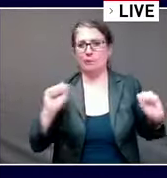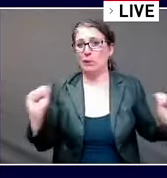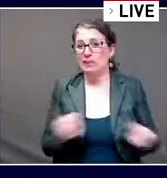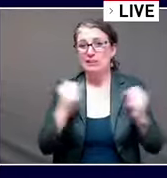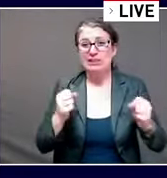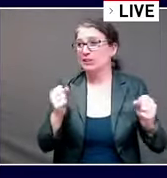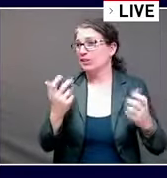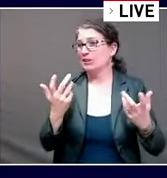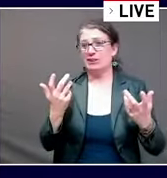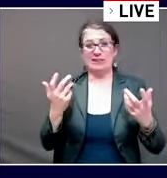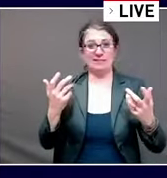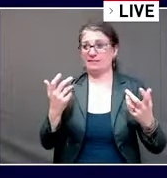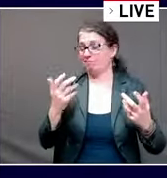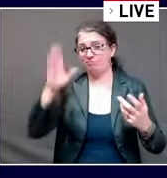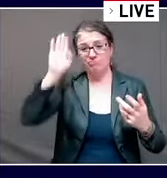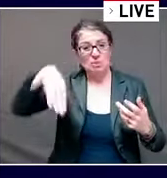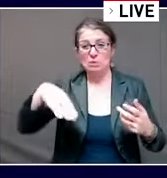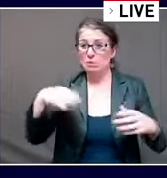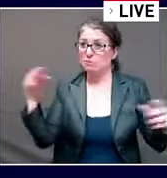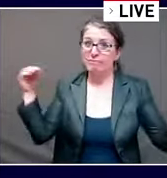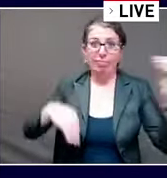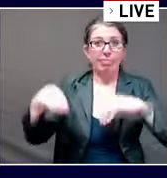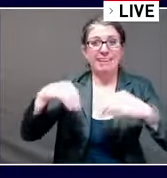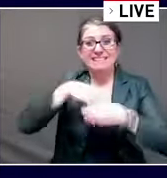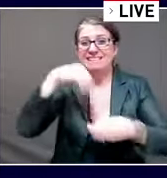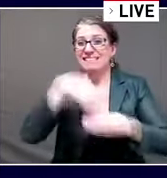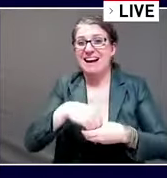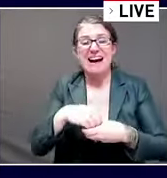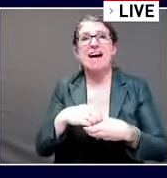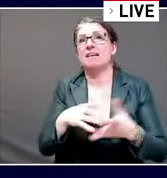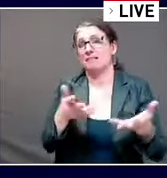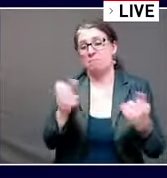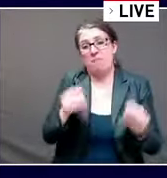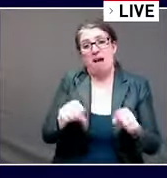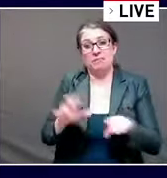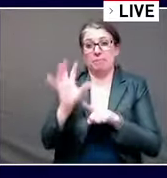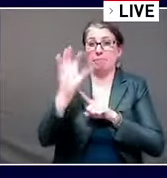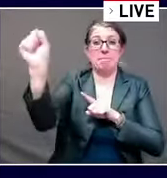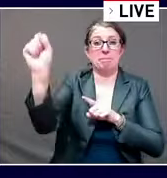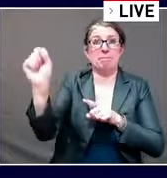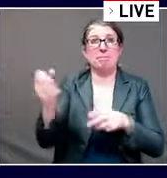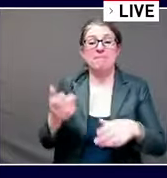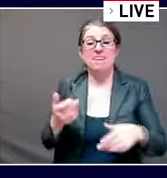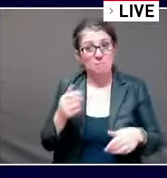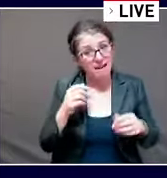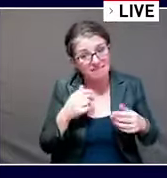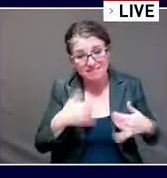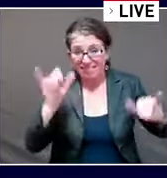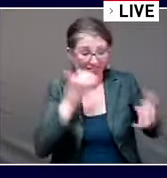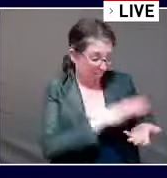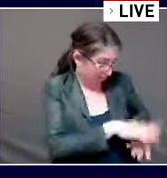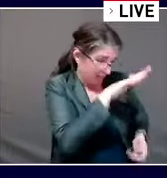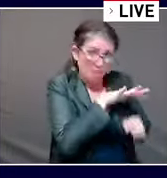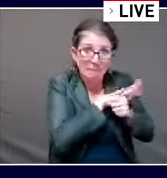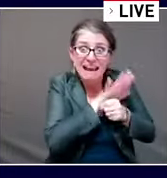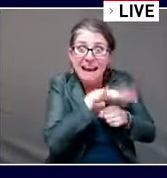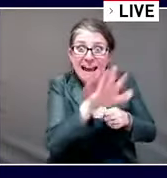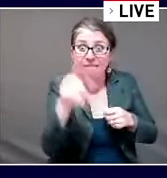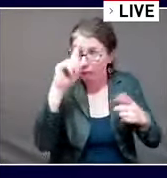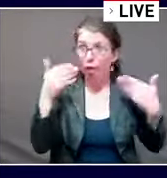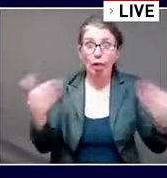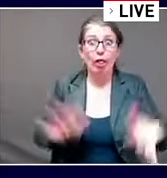can do their part. Help us make sure we don't get to that stage where PPE becomes a premium again. Do your